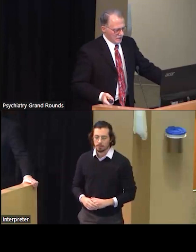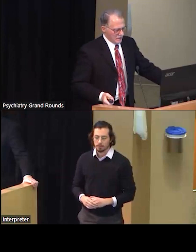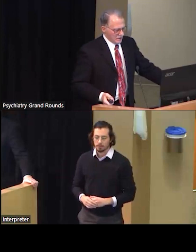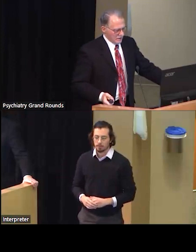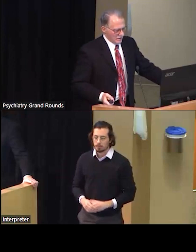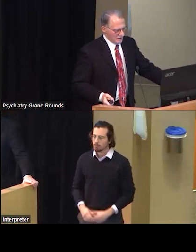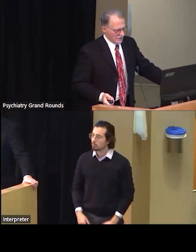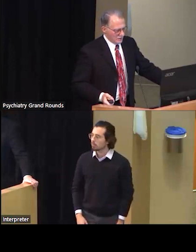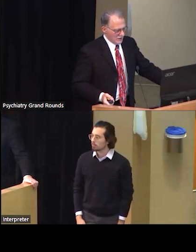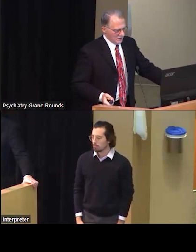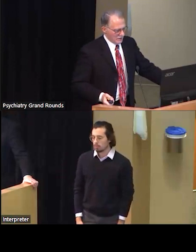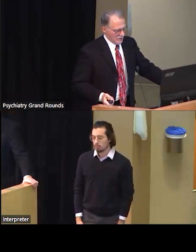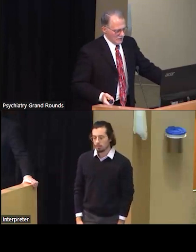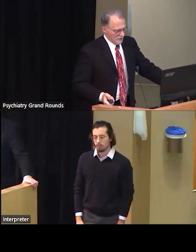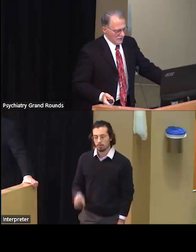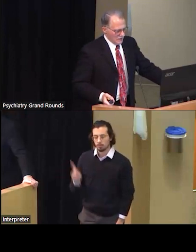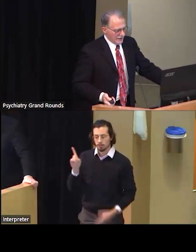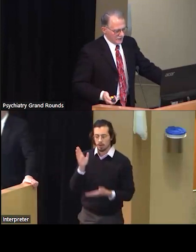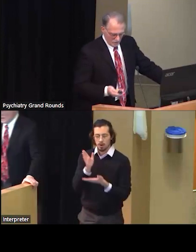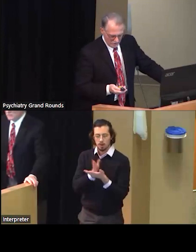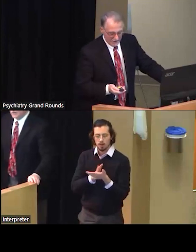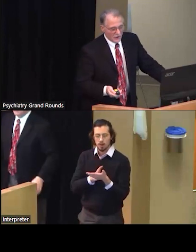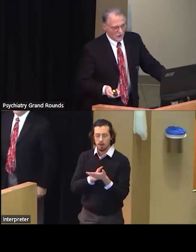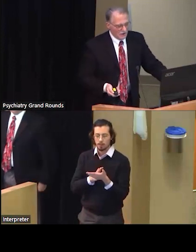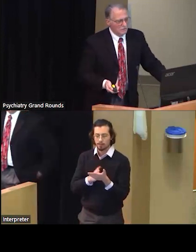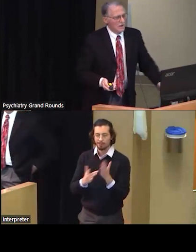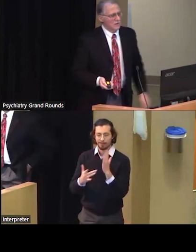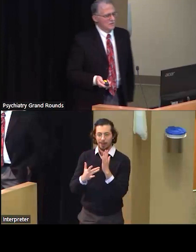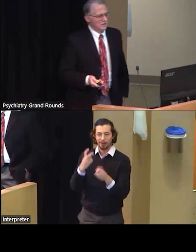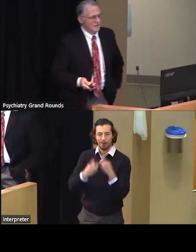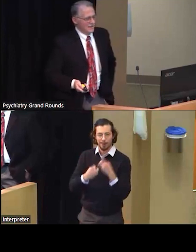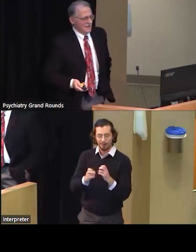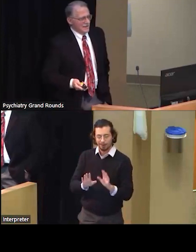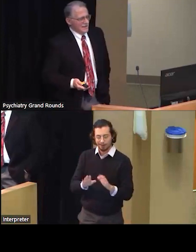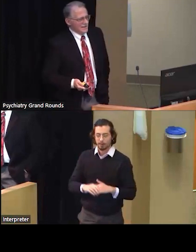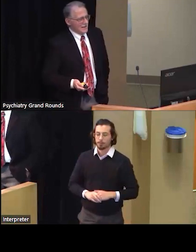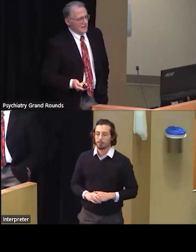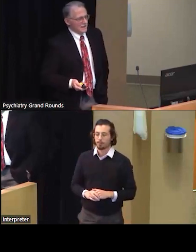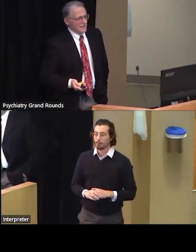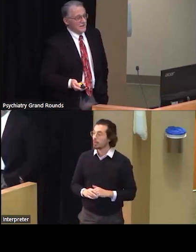this is some of my techno problems.